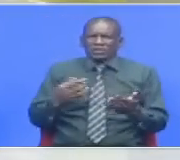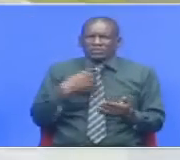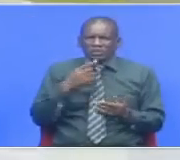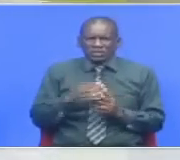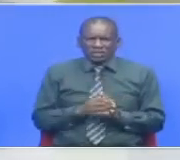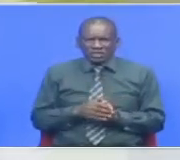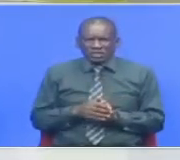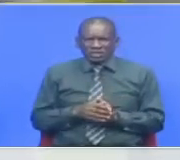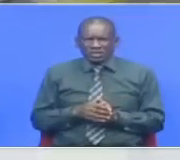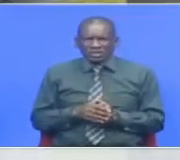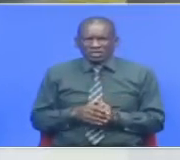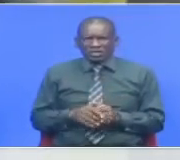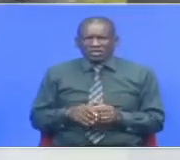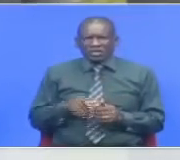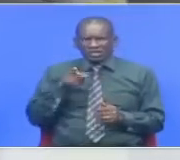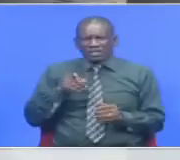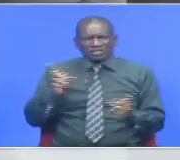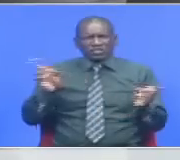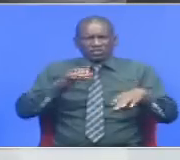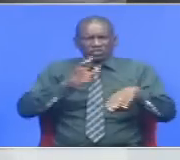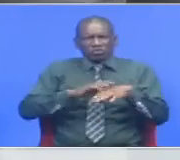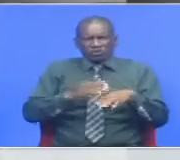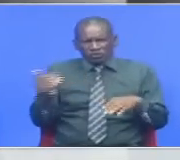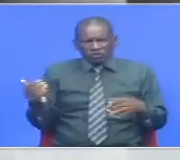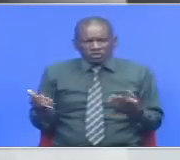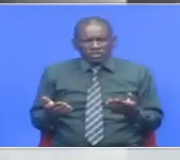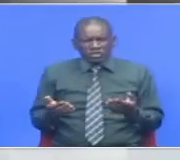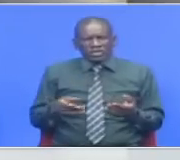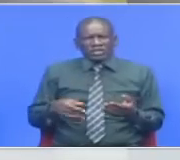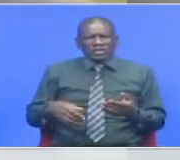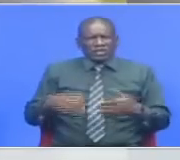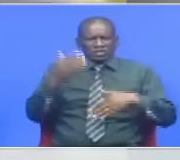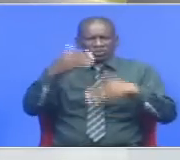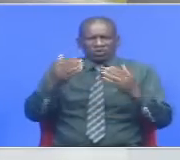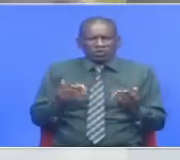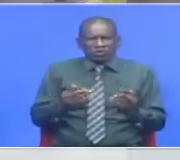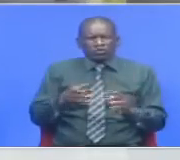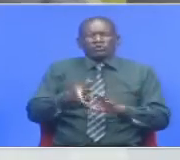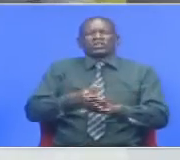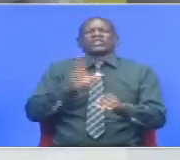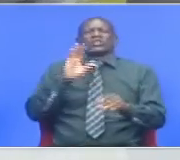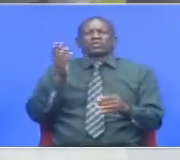good for children. Come on, no. It's nearly to drop down.